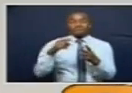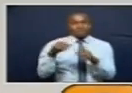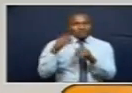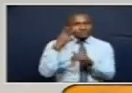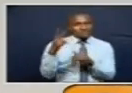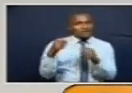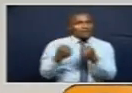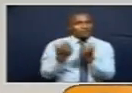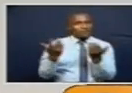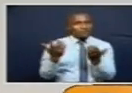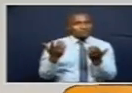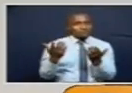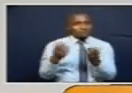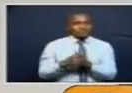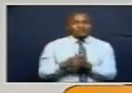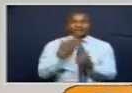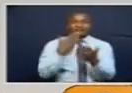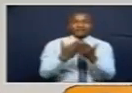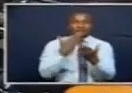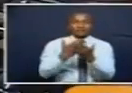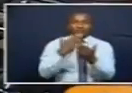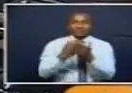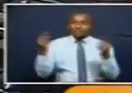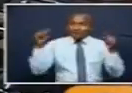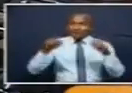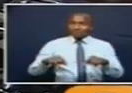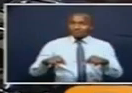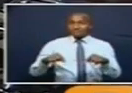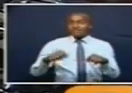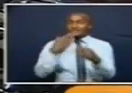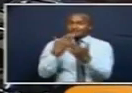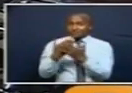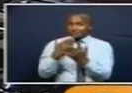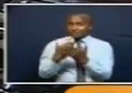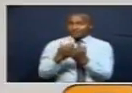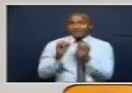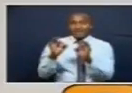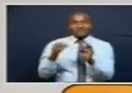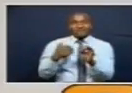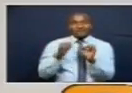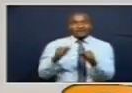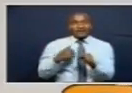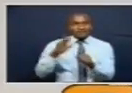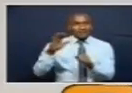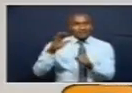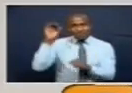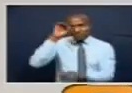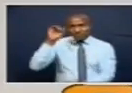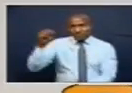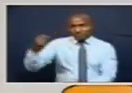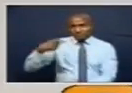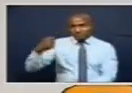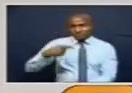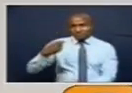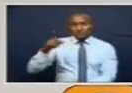what will be going on. But thank you so much, gentlemen, for making time for us. If we can have a look at your feedback right now, what